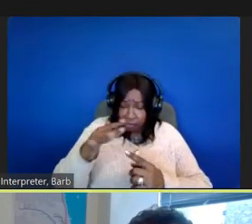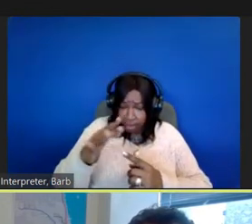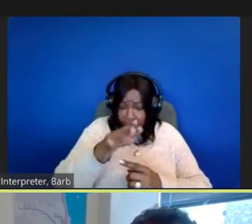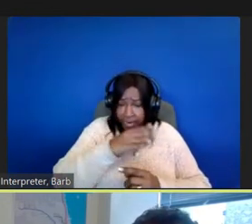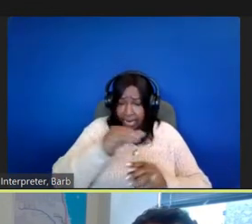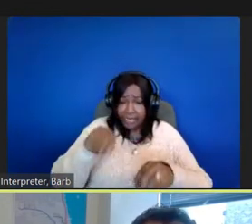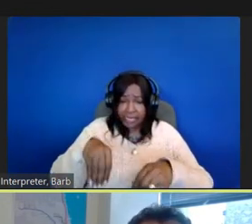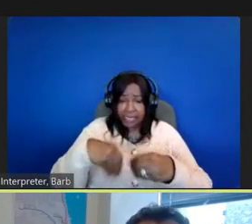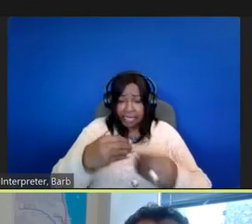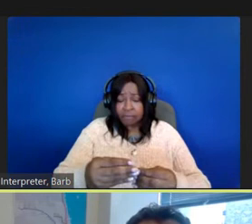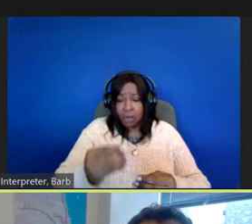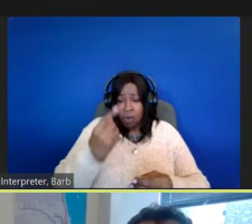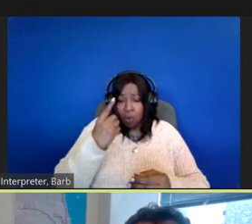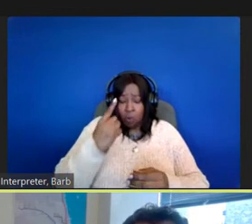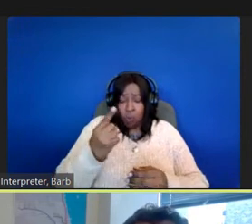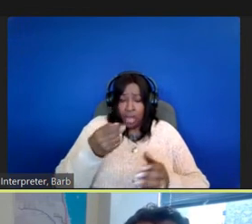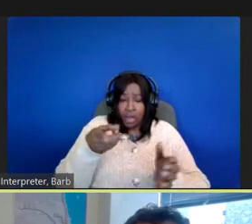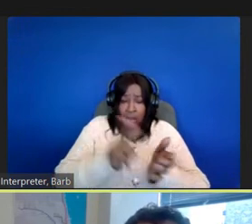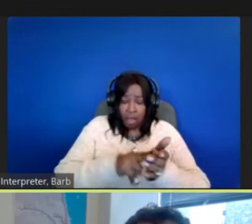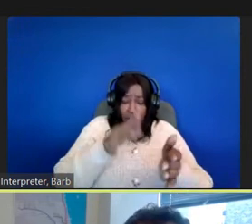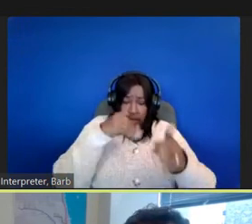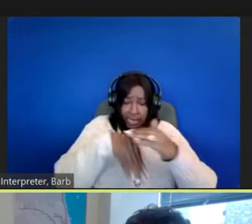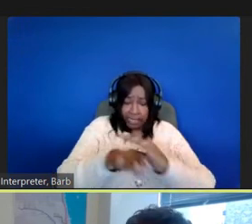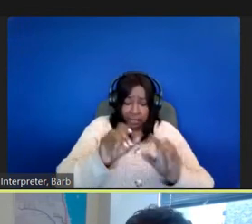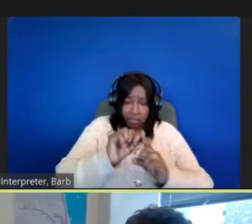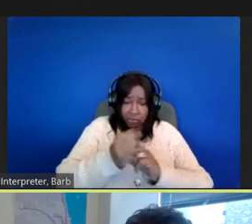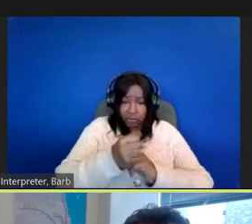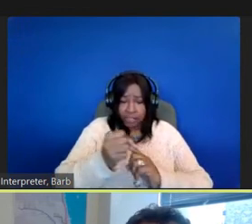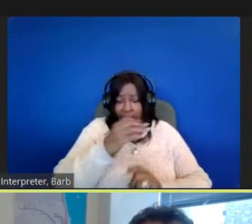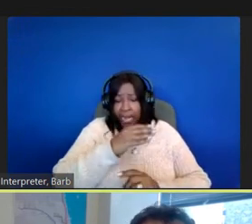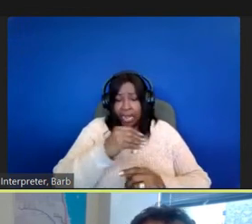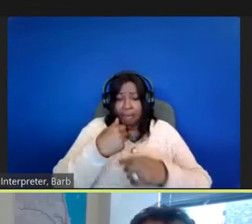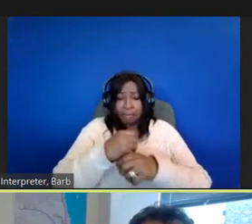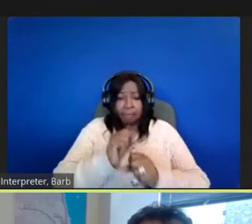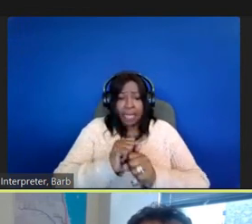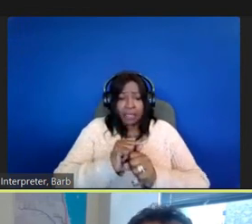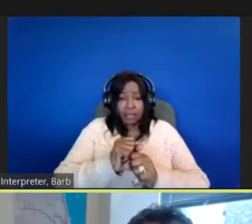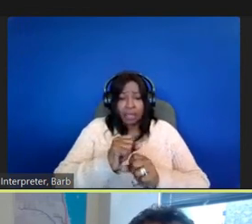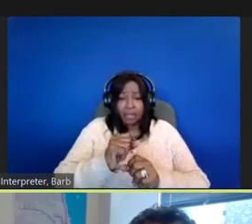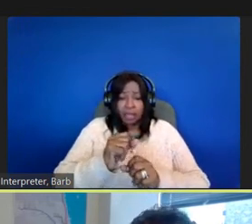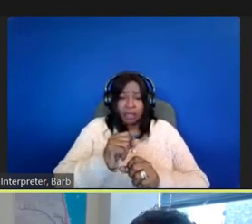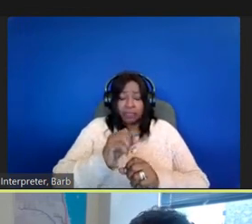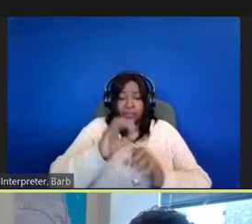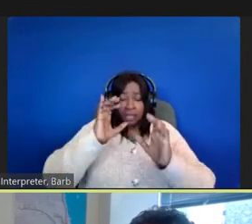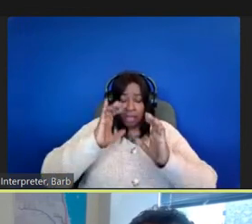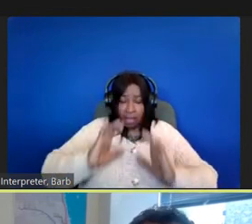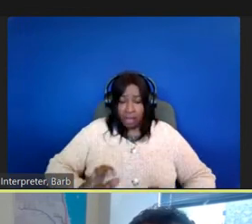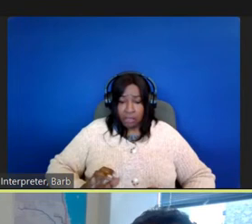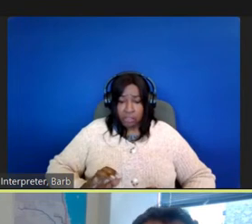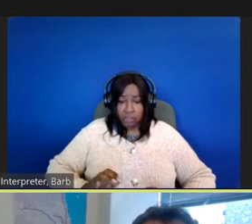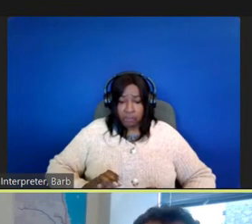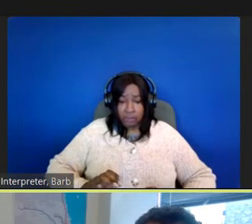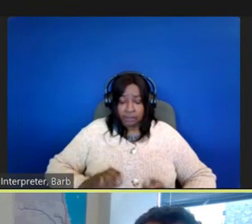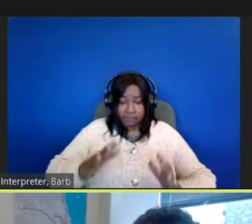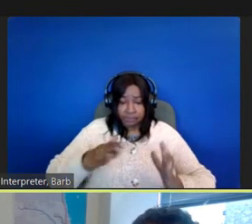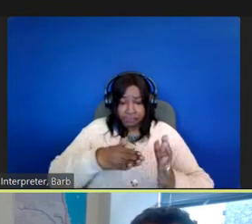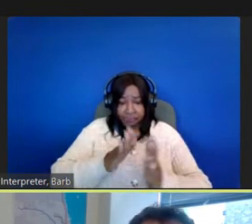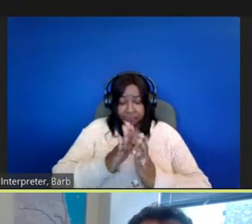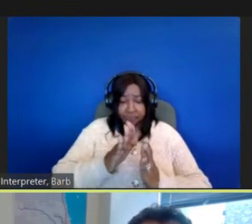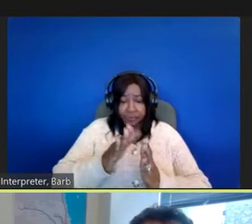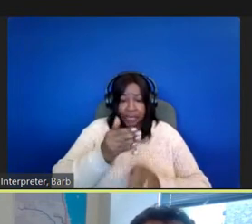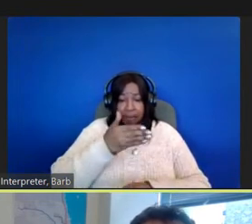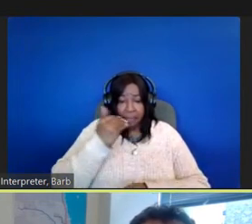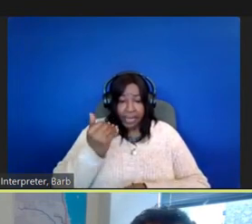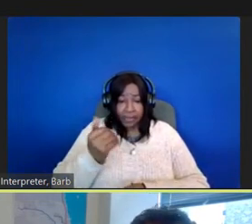login situation and make the customer interface better. So the new fare boxes will be integrated with the